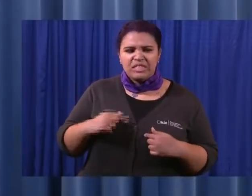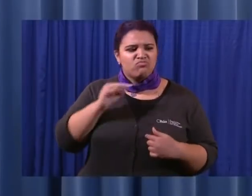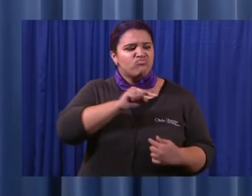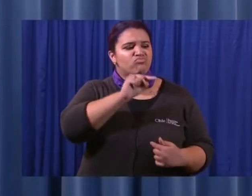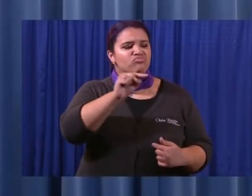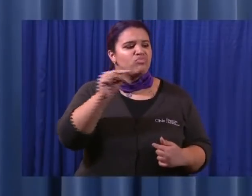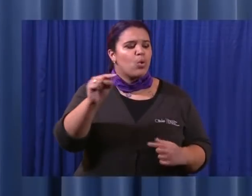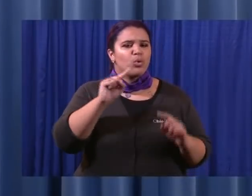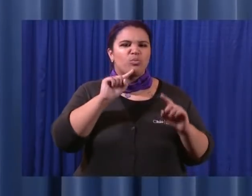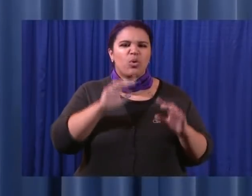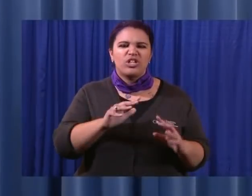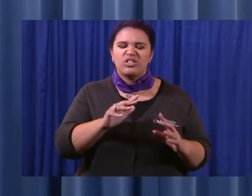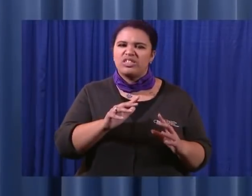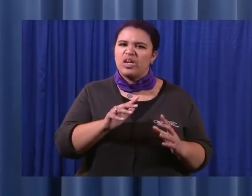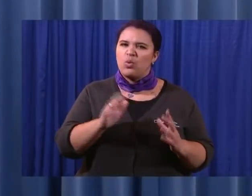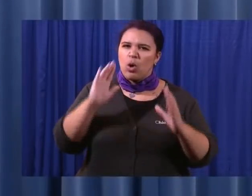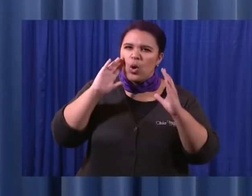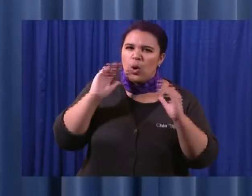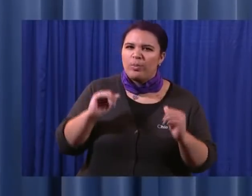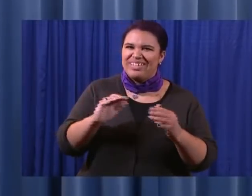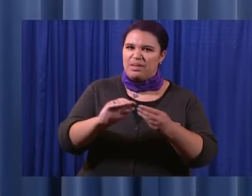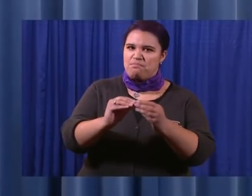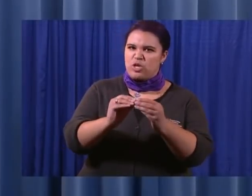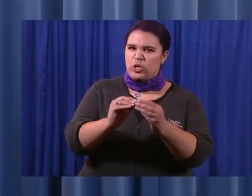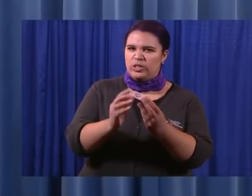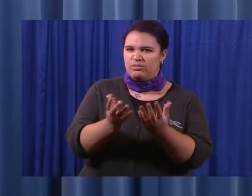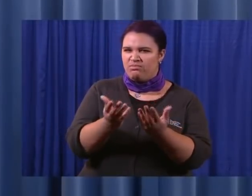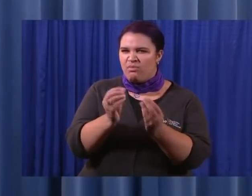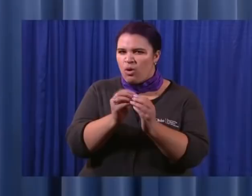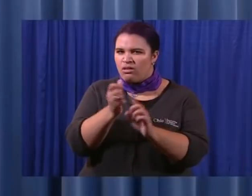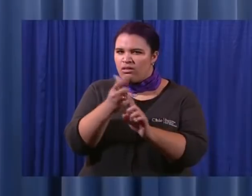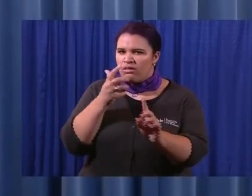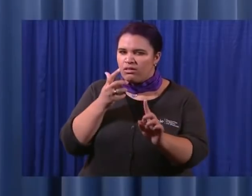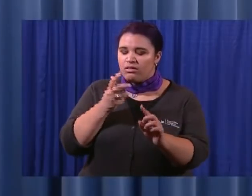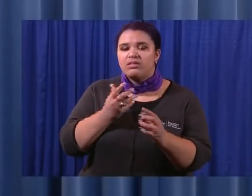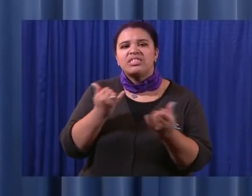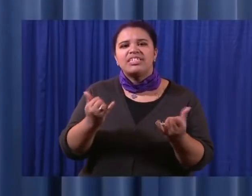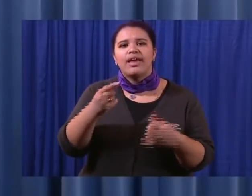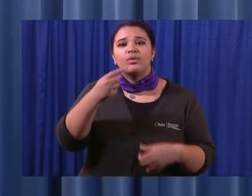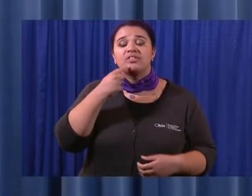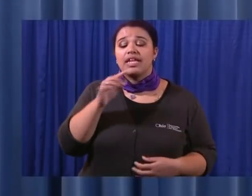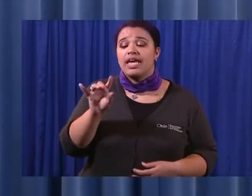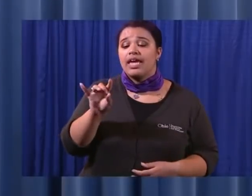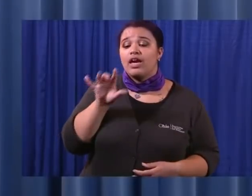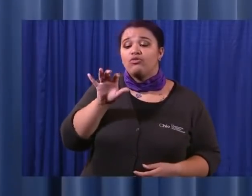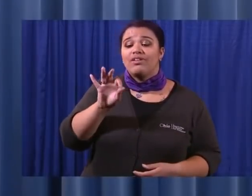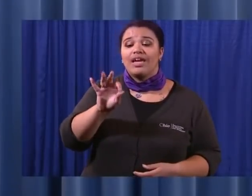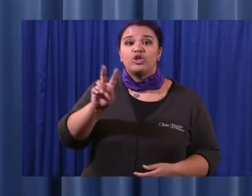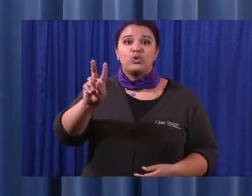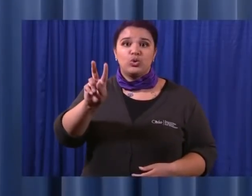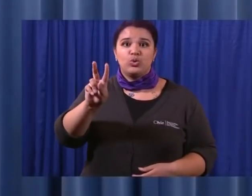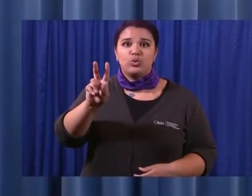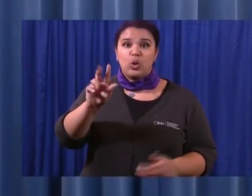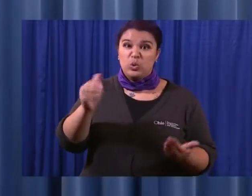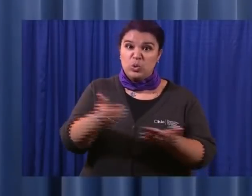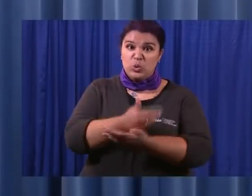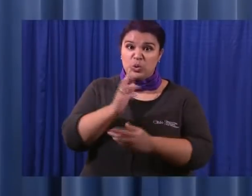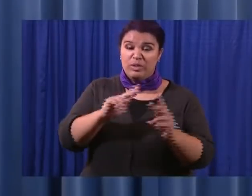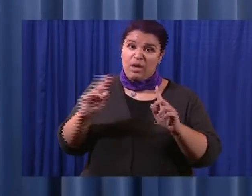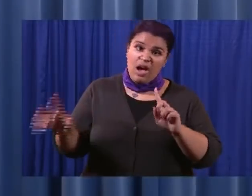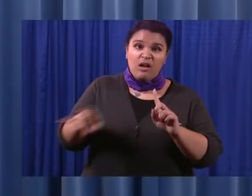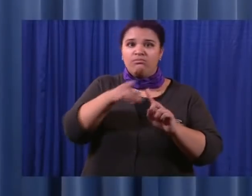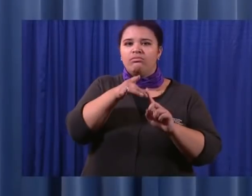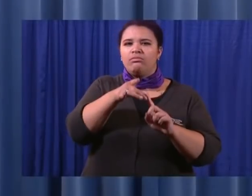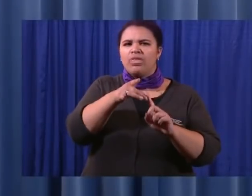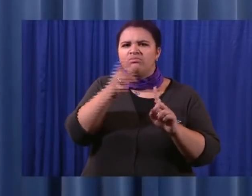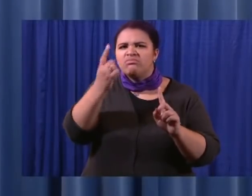some of the numbers. Of the 892 new cases that were reported today, do you have any indication of what percentage of those cases